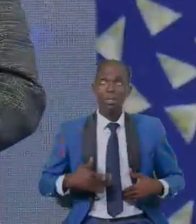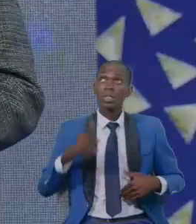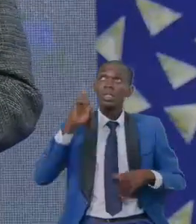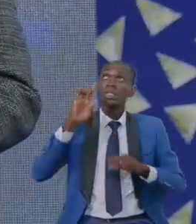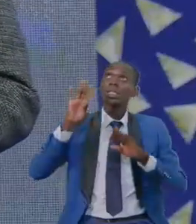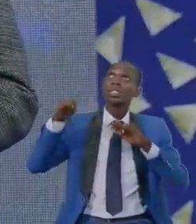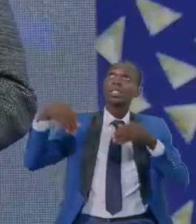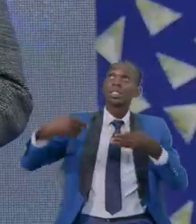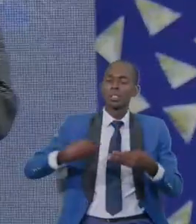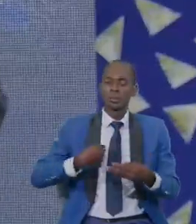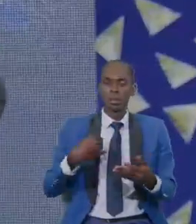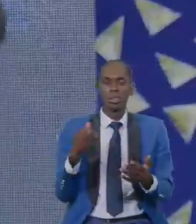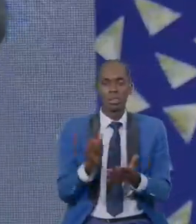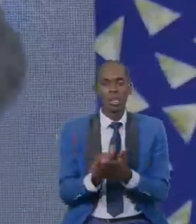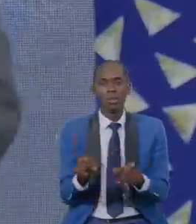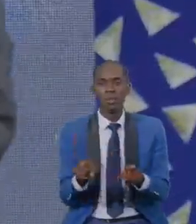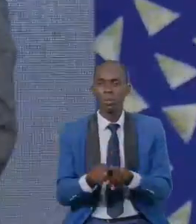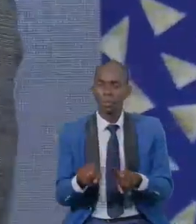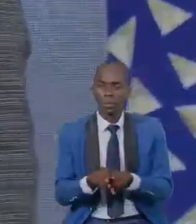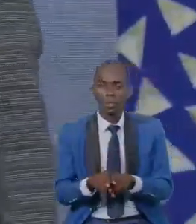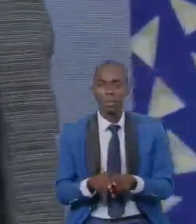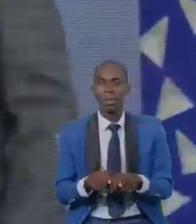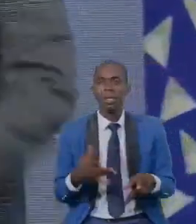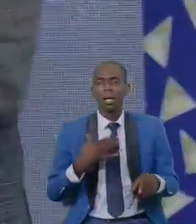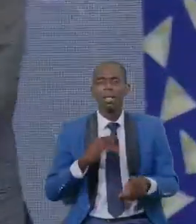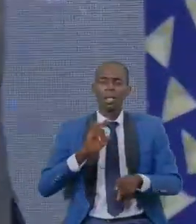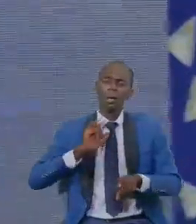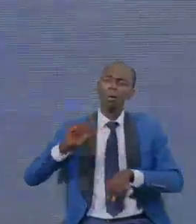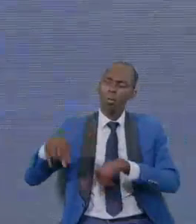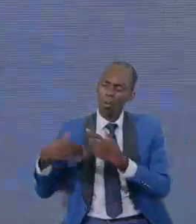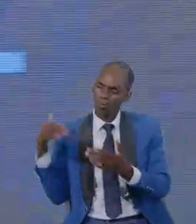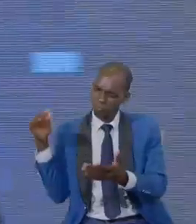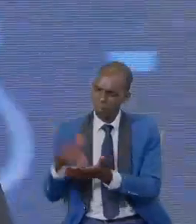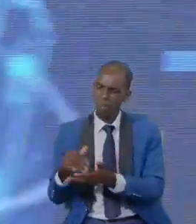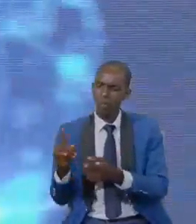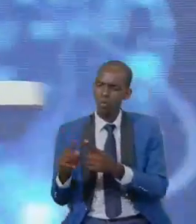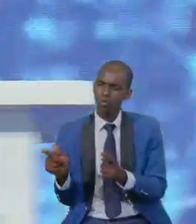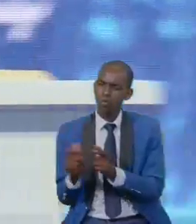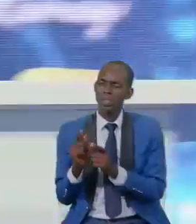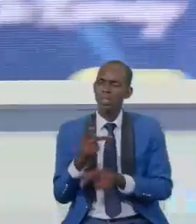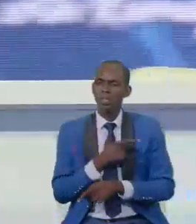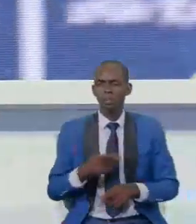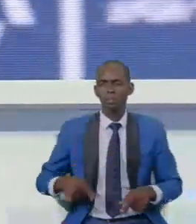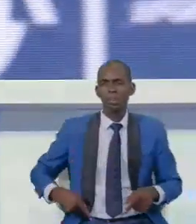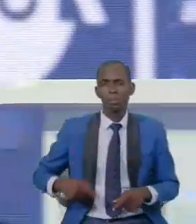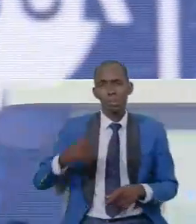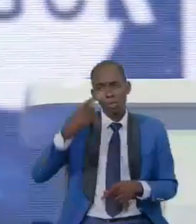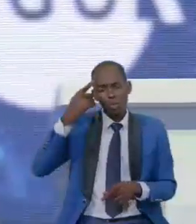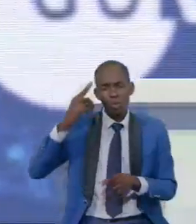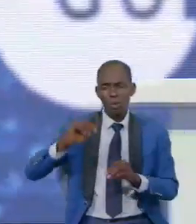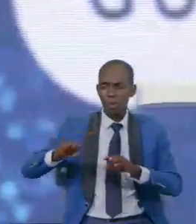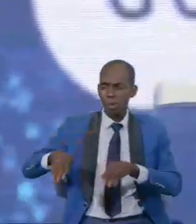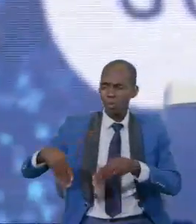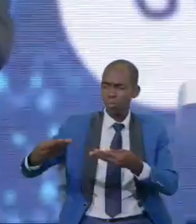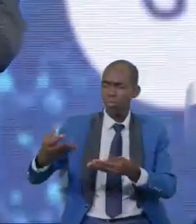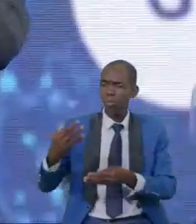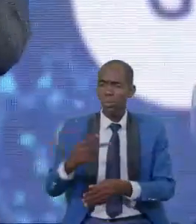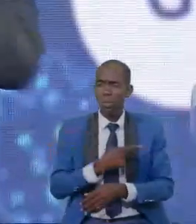that too. And then I went back again, because the provision of the prince